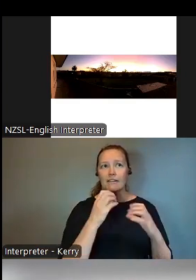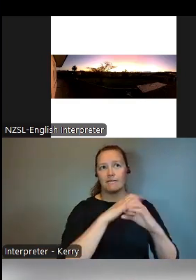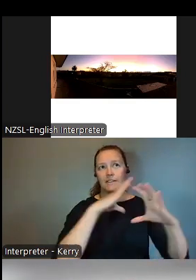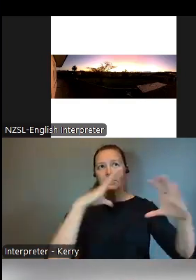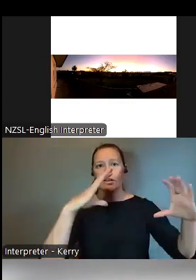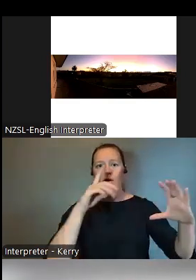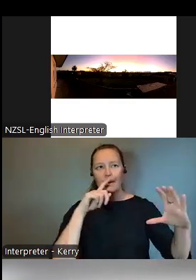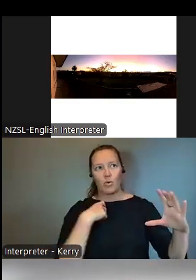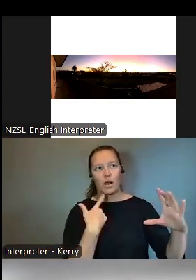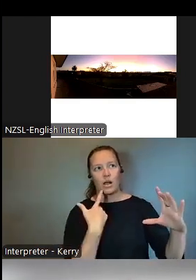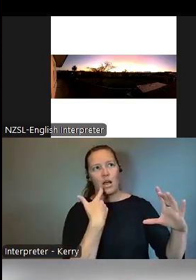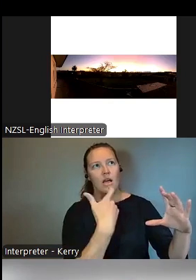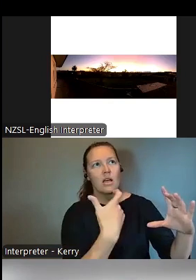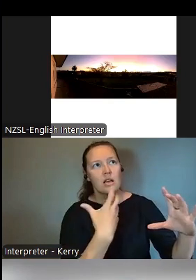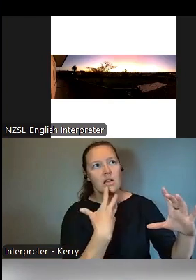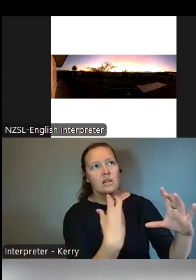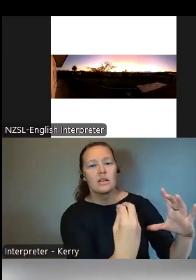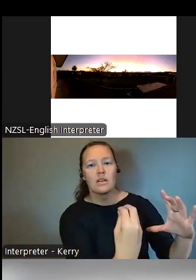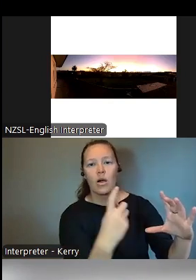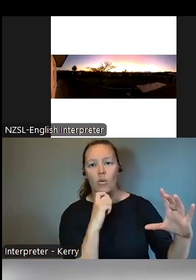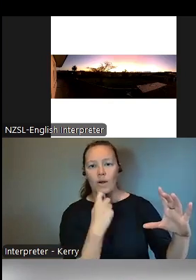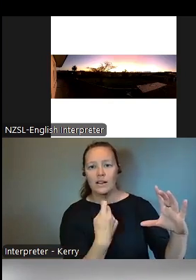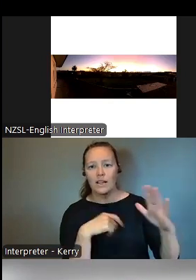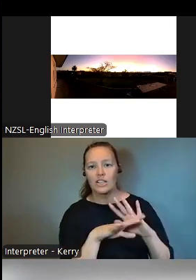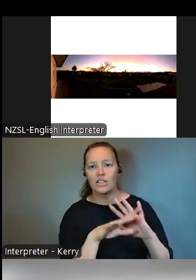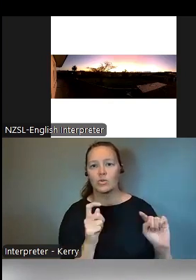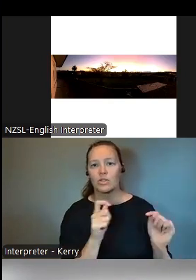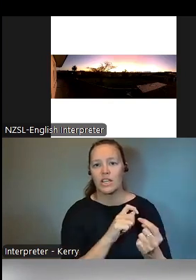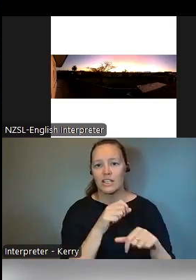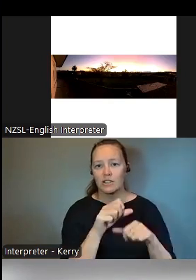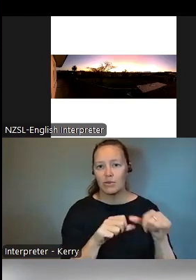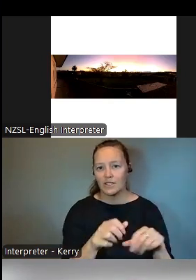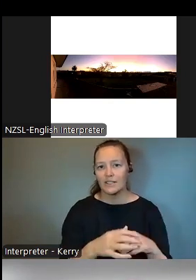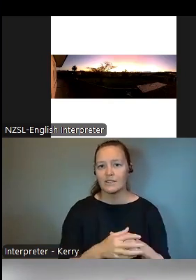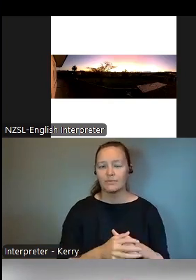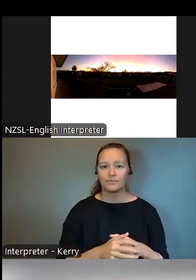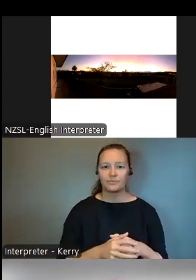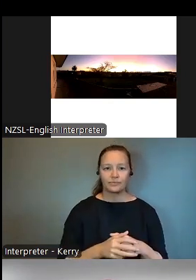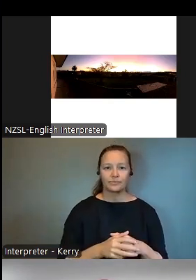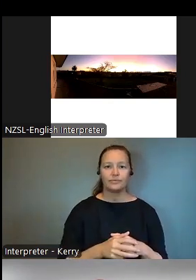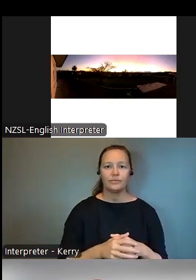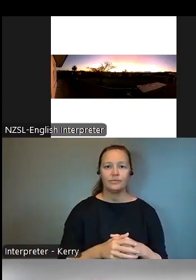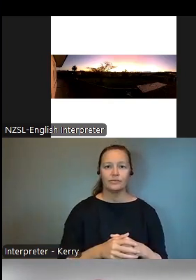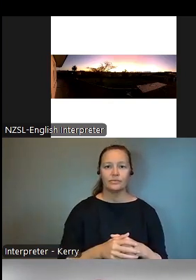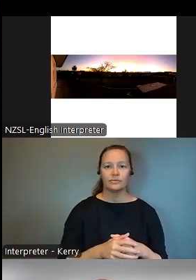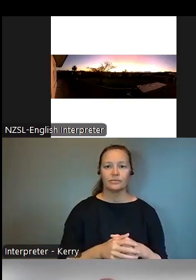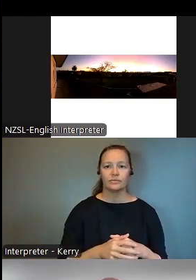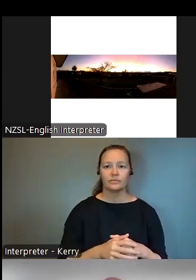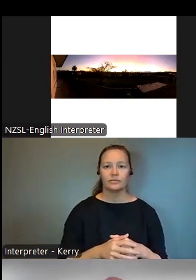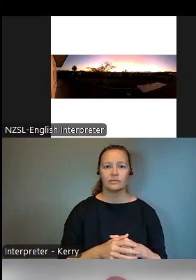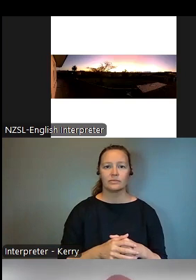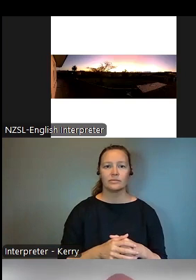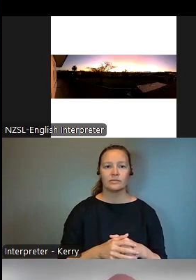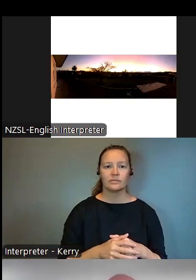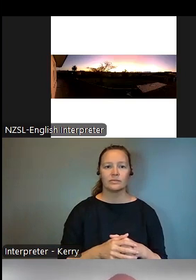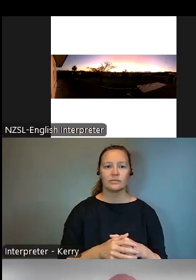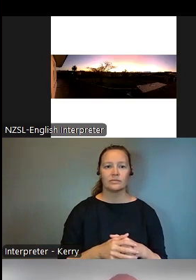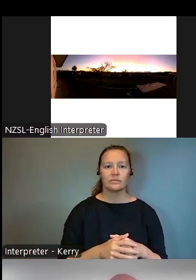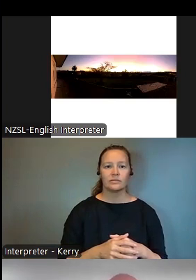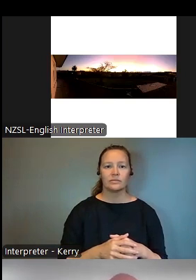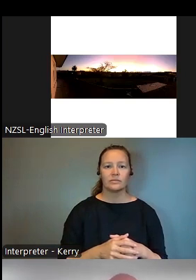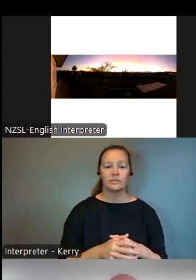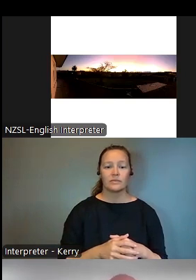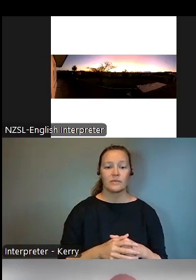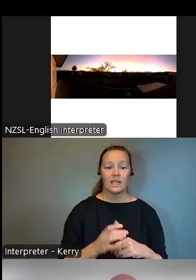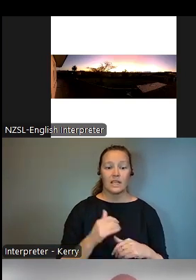in, that will draw them into the change. And it not only has to be compelling from your point